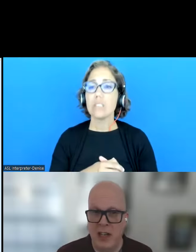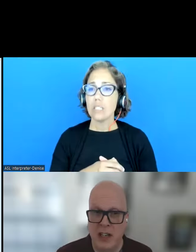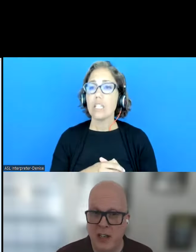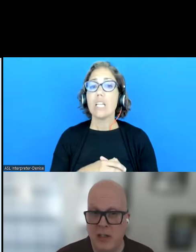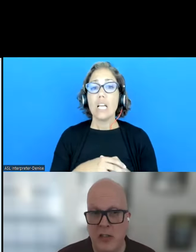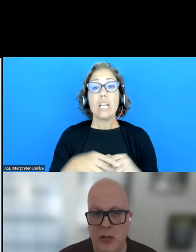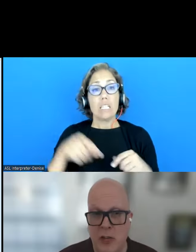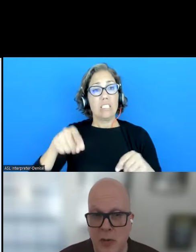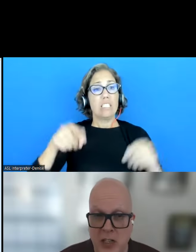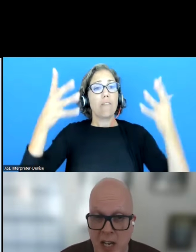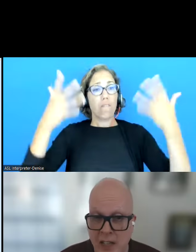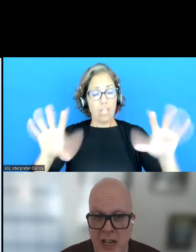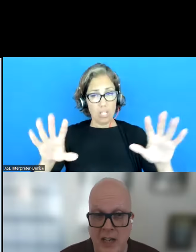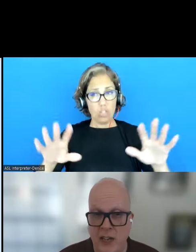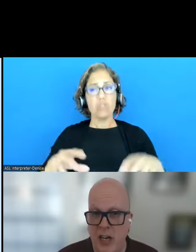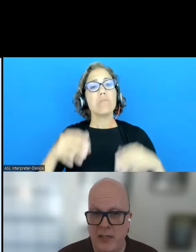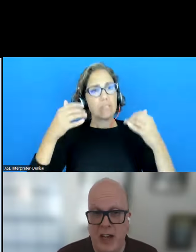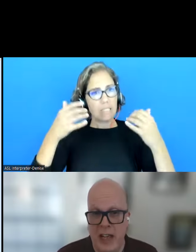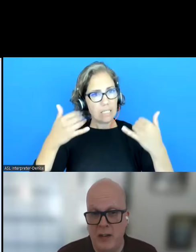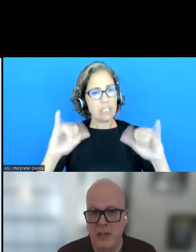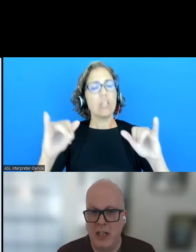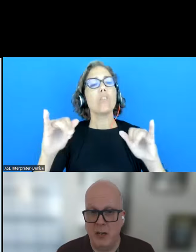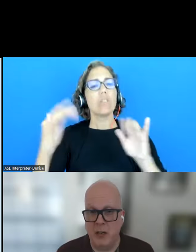after we're done here. So you can reach us at